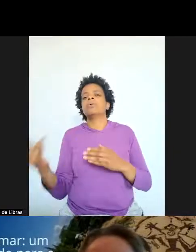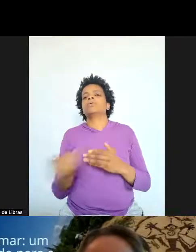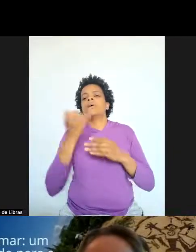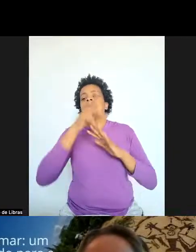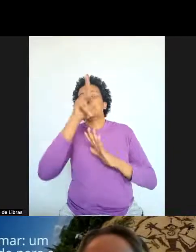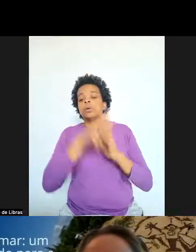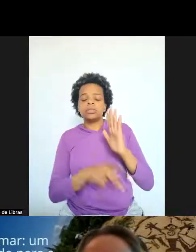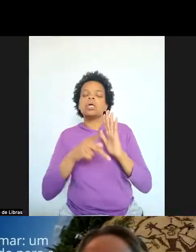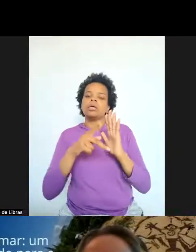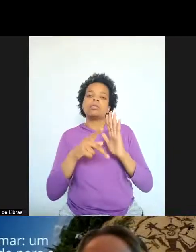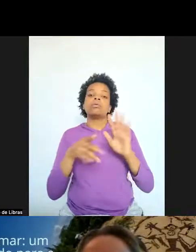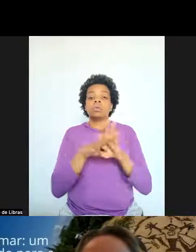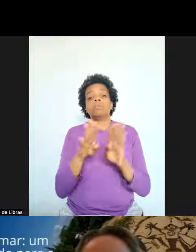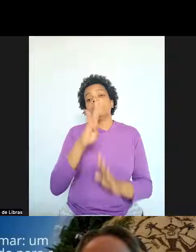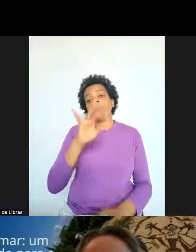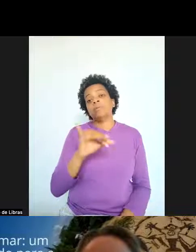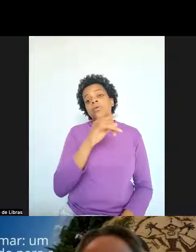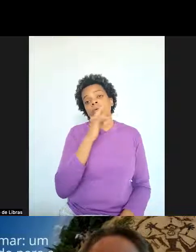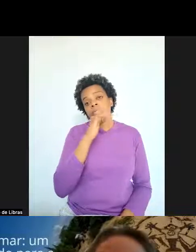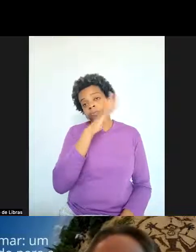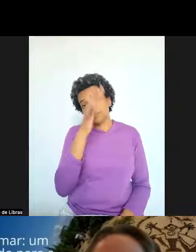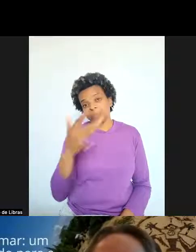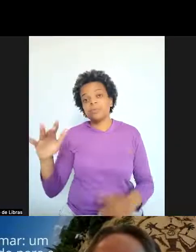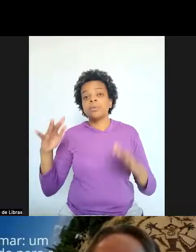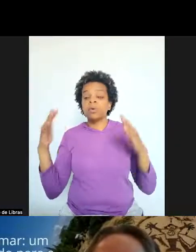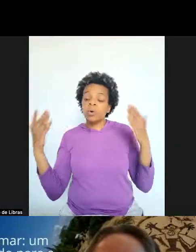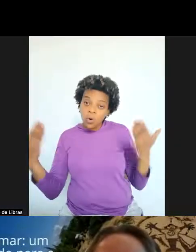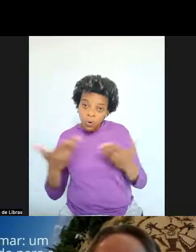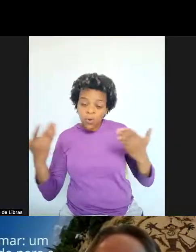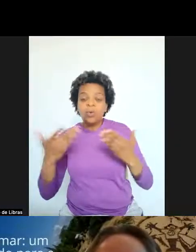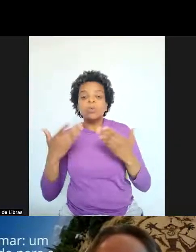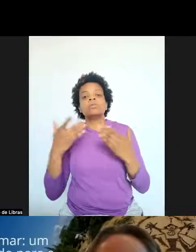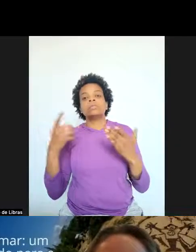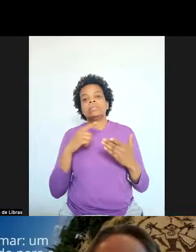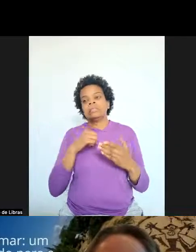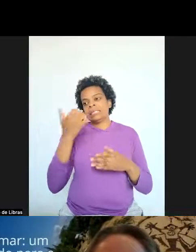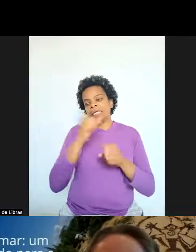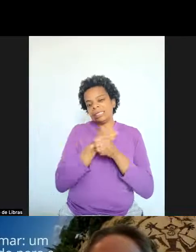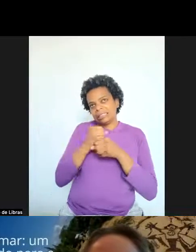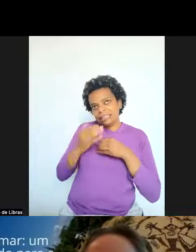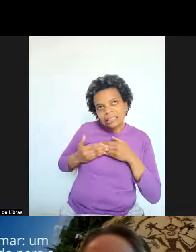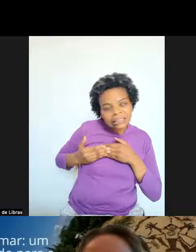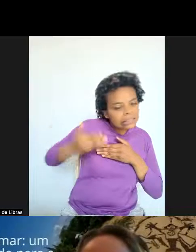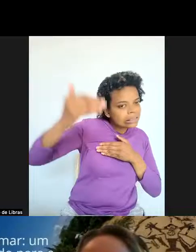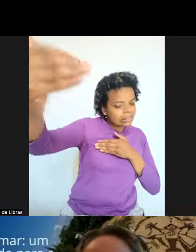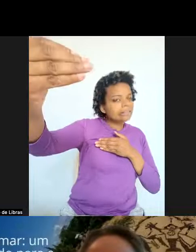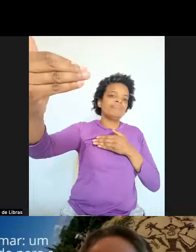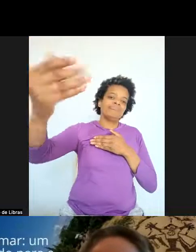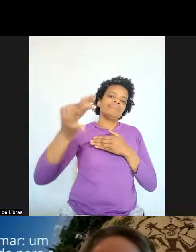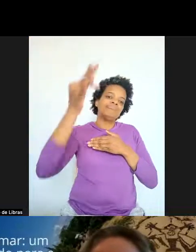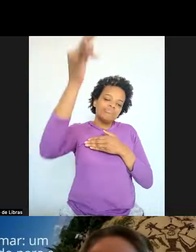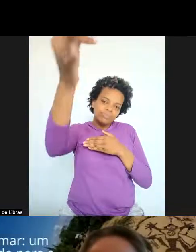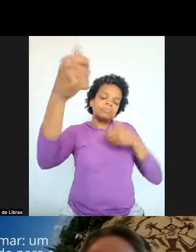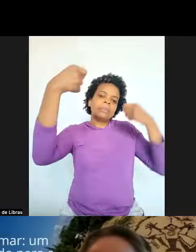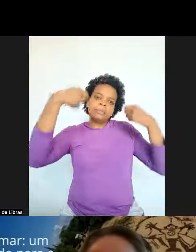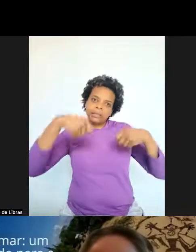And it is a very important access for our projects and the Biomar network. And well,